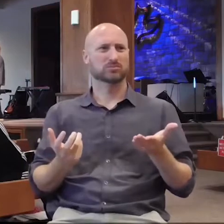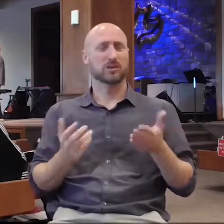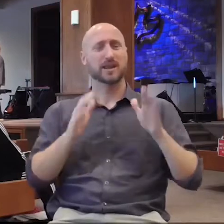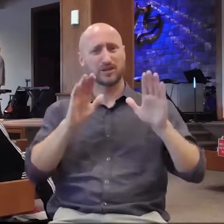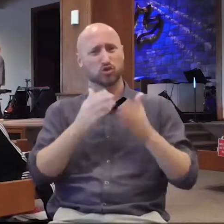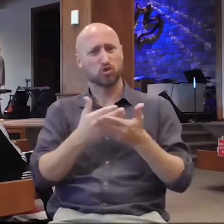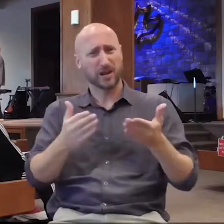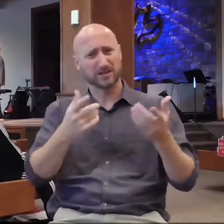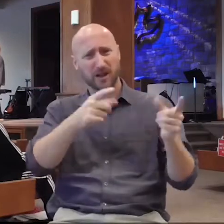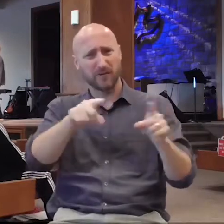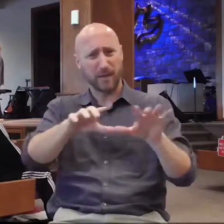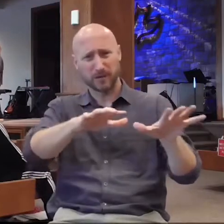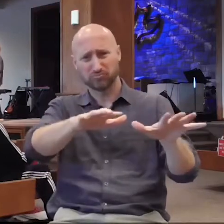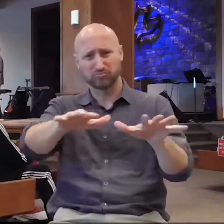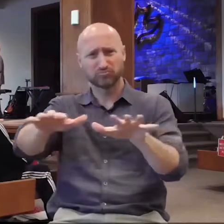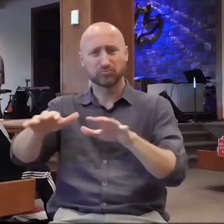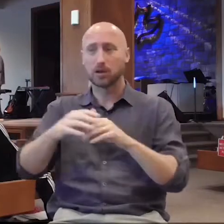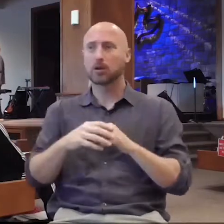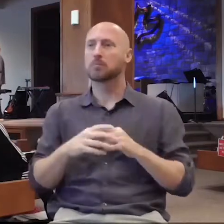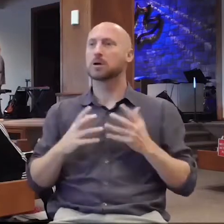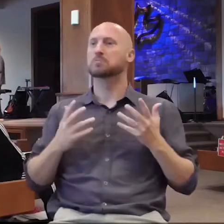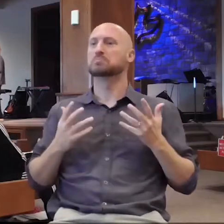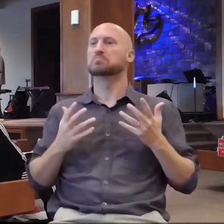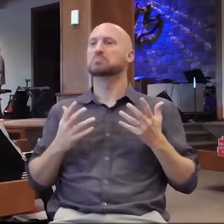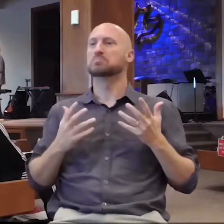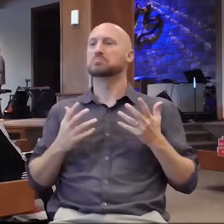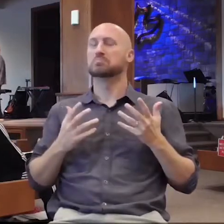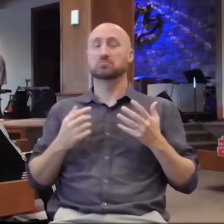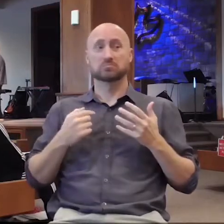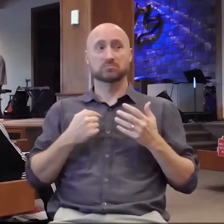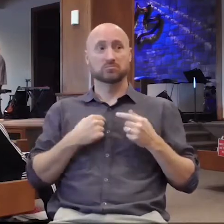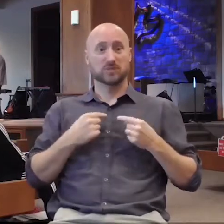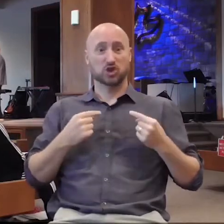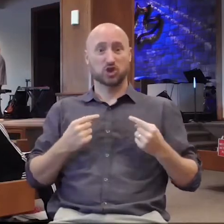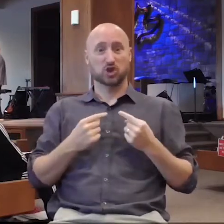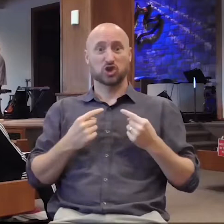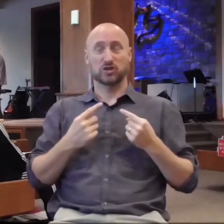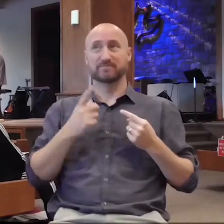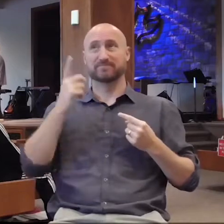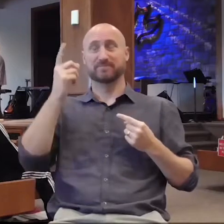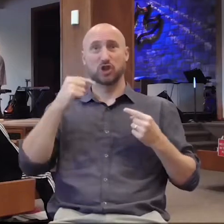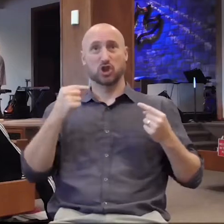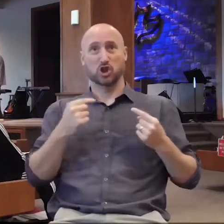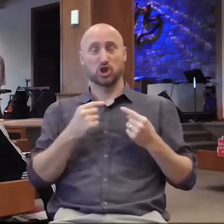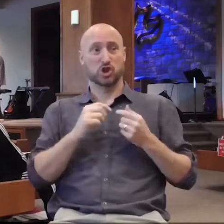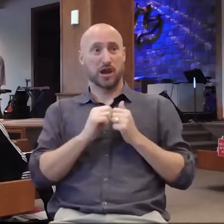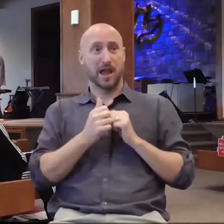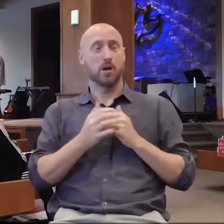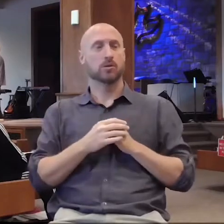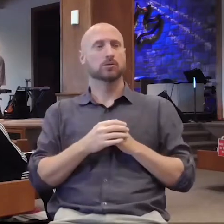But what hurts me is we would spend time together. Joe, where are you?